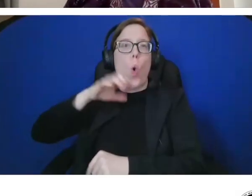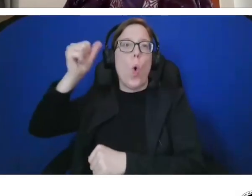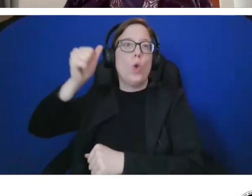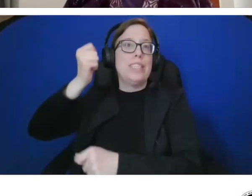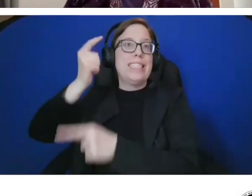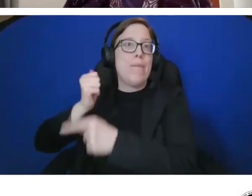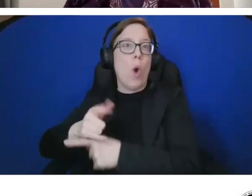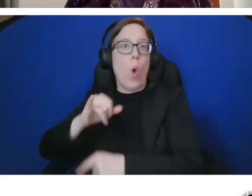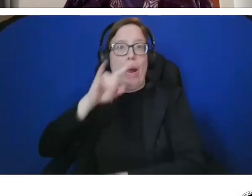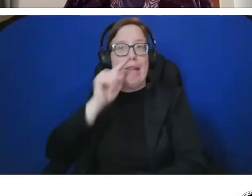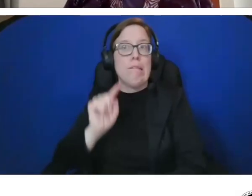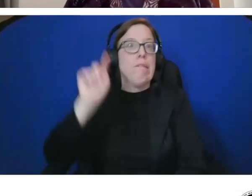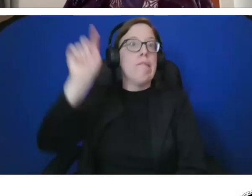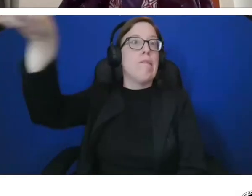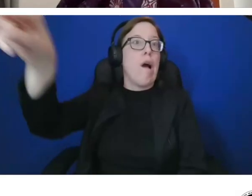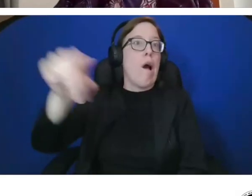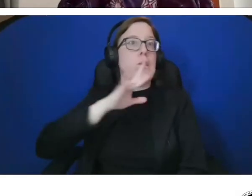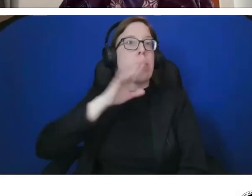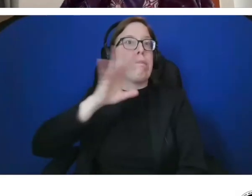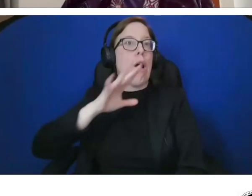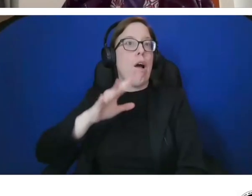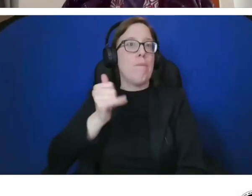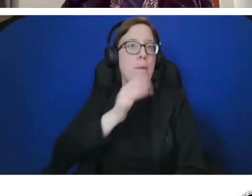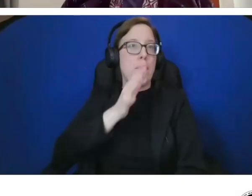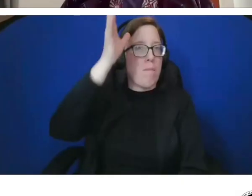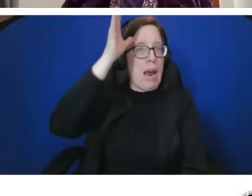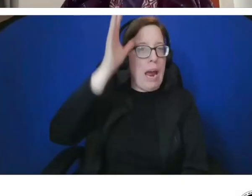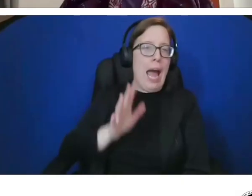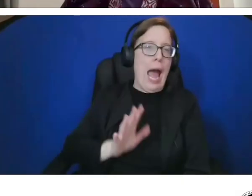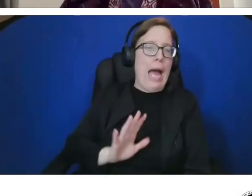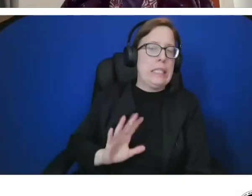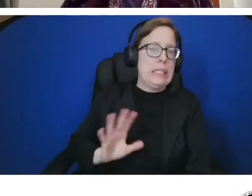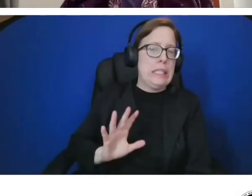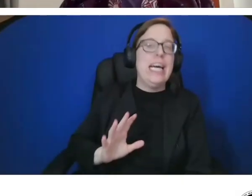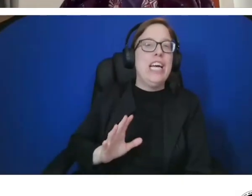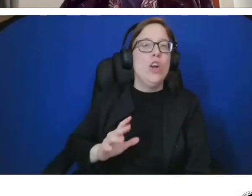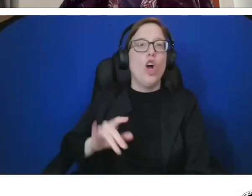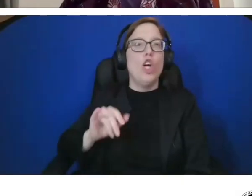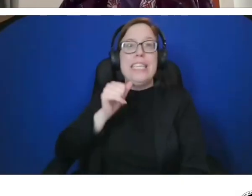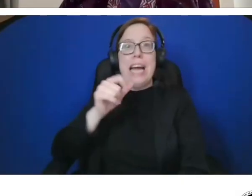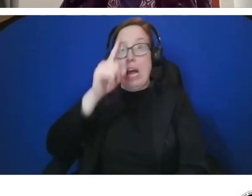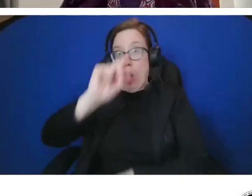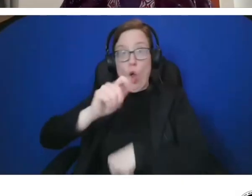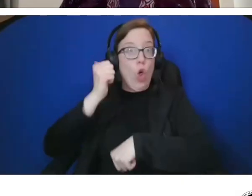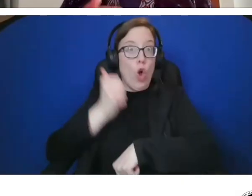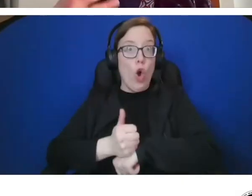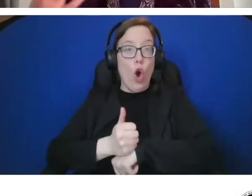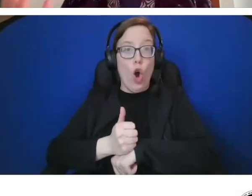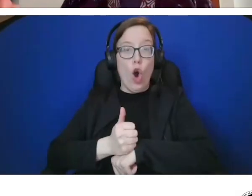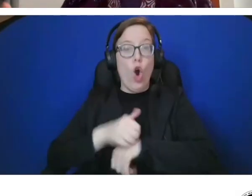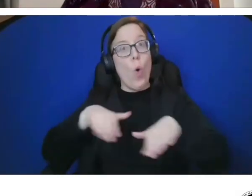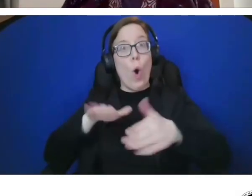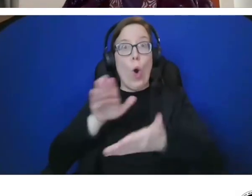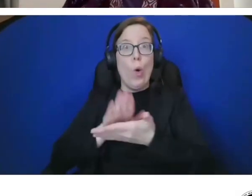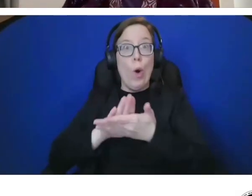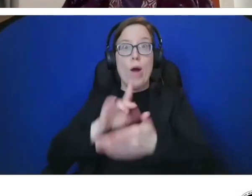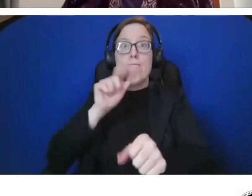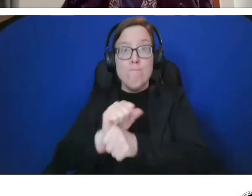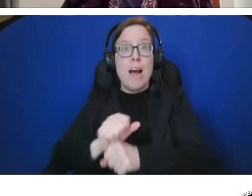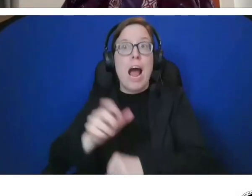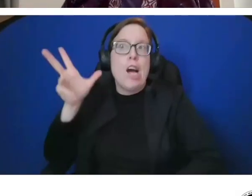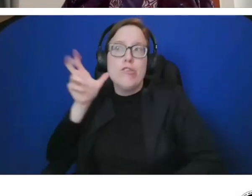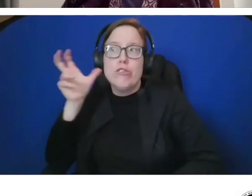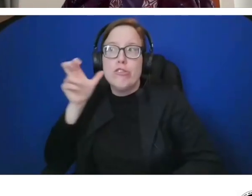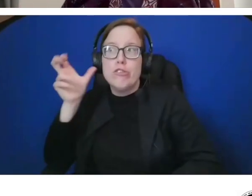older sibling or a kid down the block that your parents might not have appreciated. You didn't set out, maybe on the walk to school,